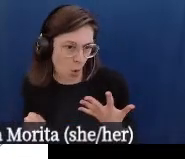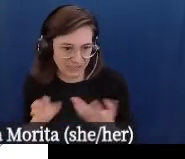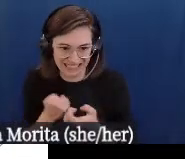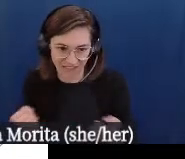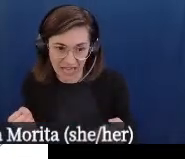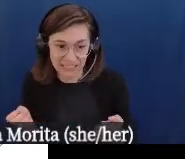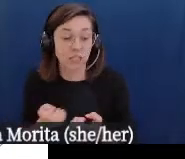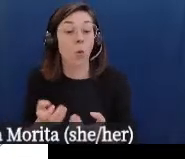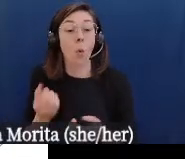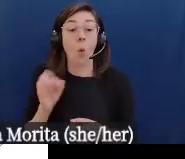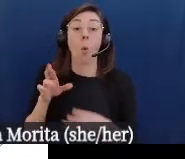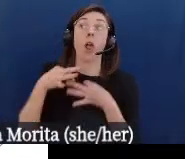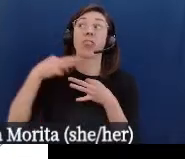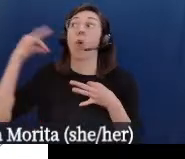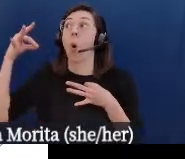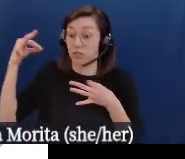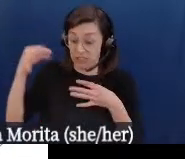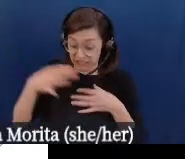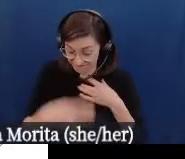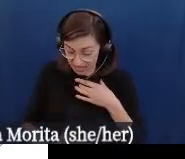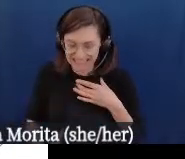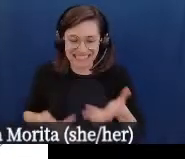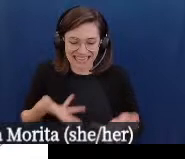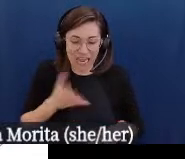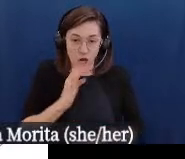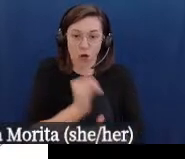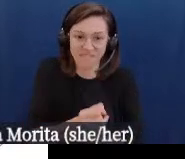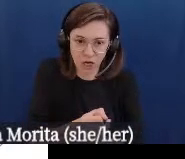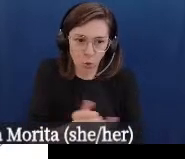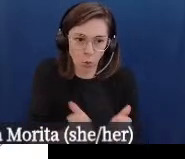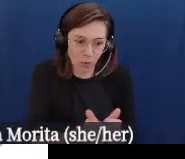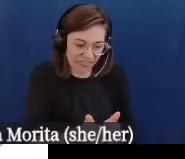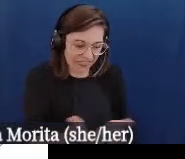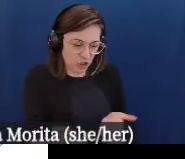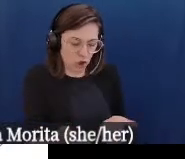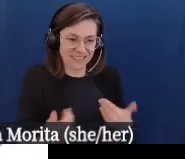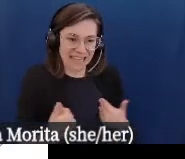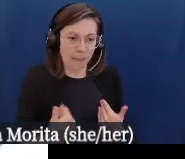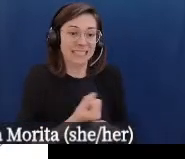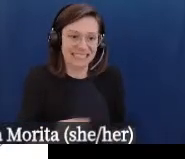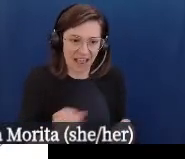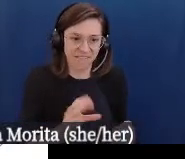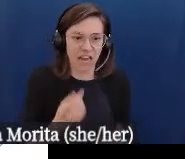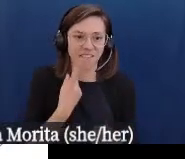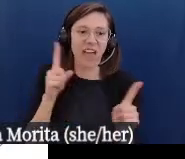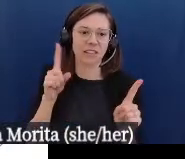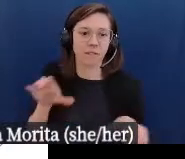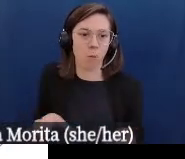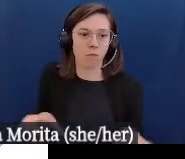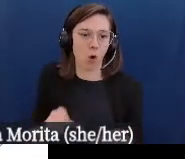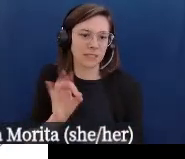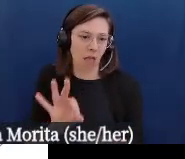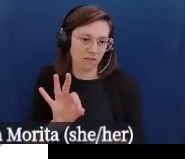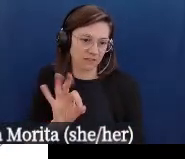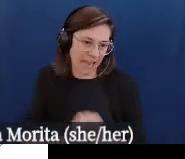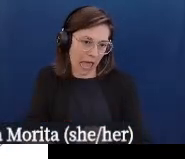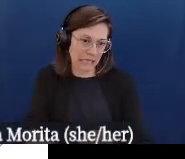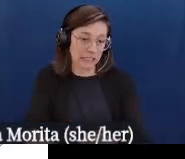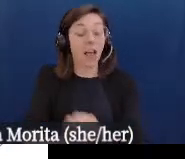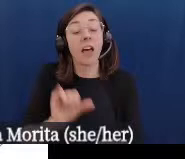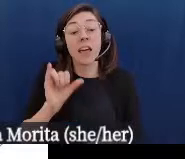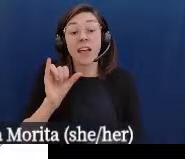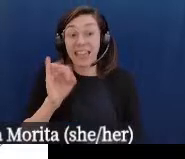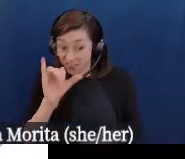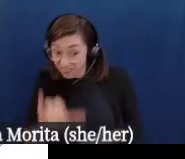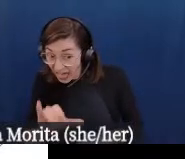devices interfere with the service animal's safe, effective performance of tasks. In that case, the